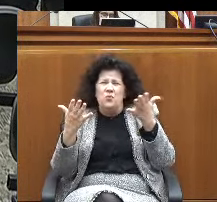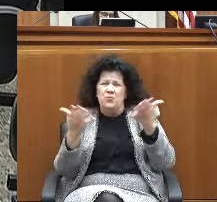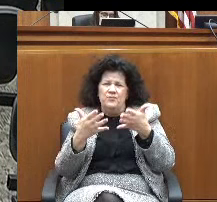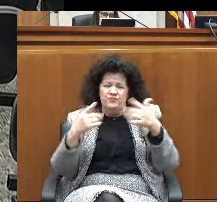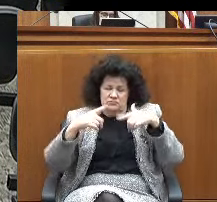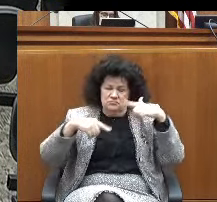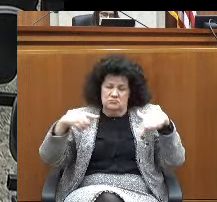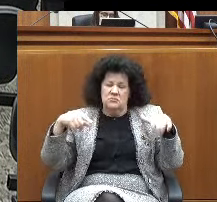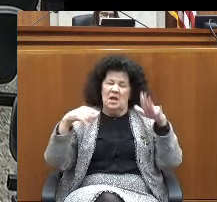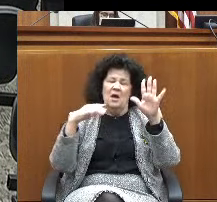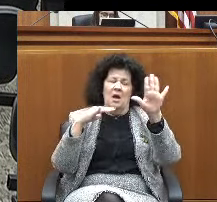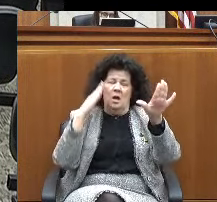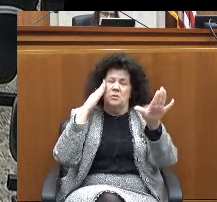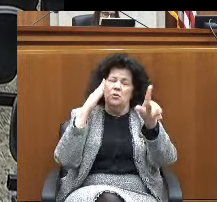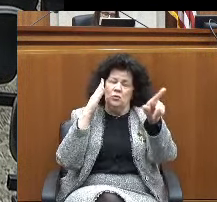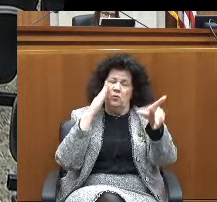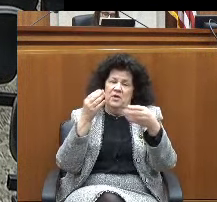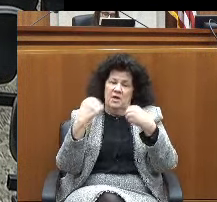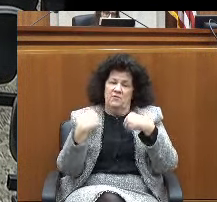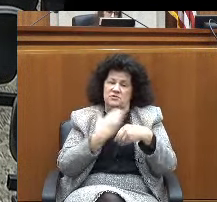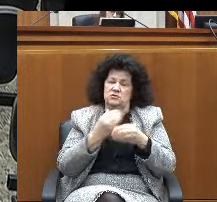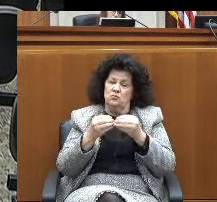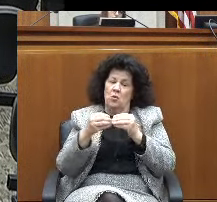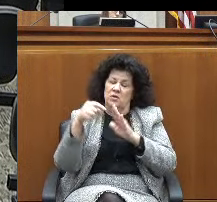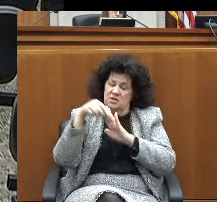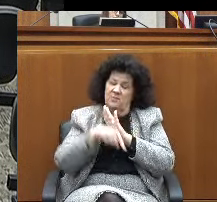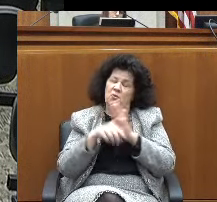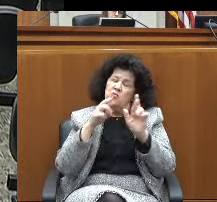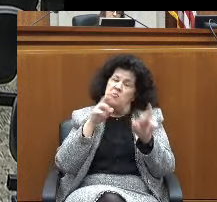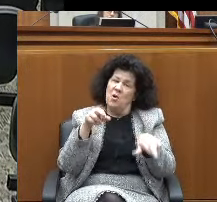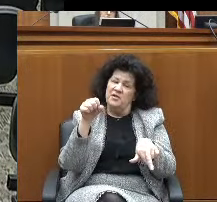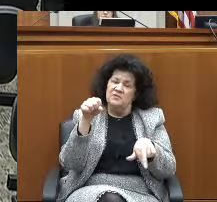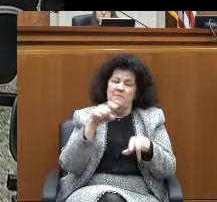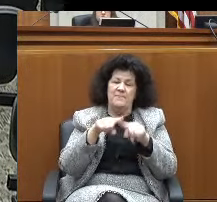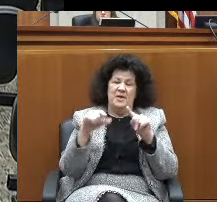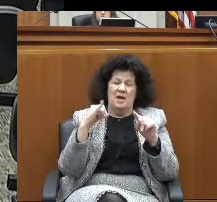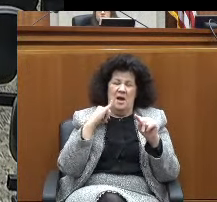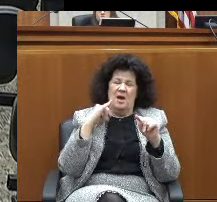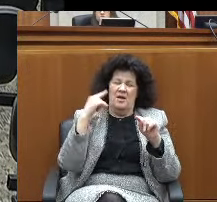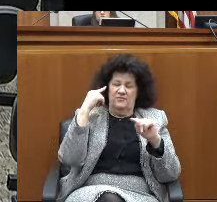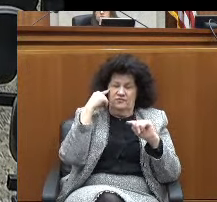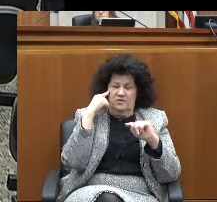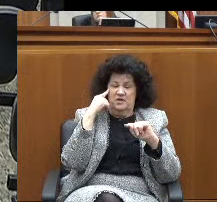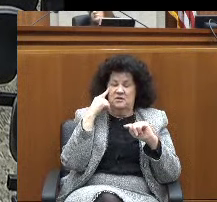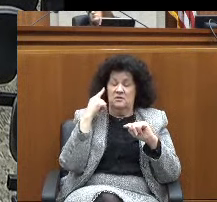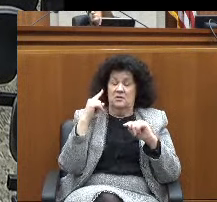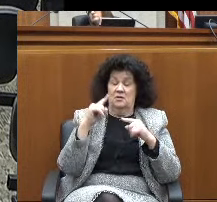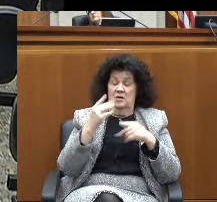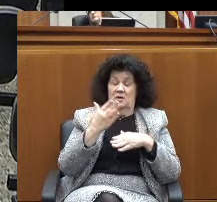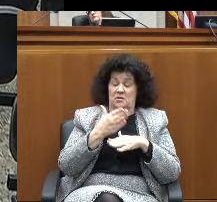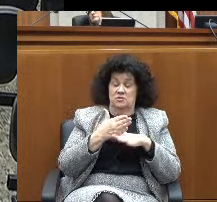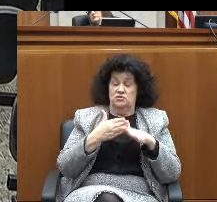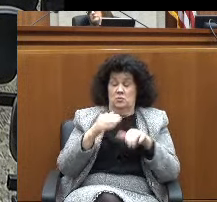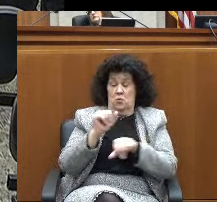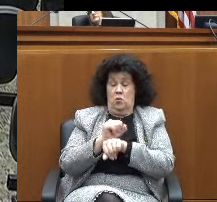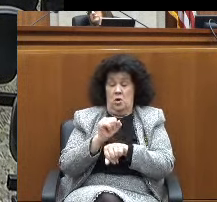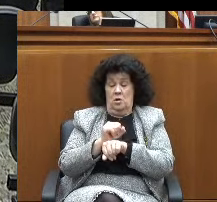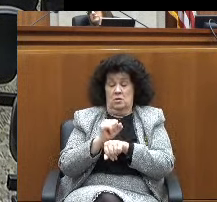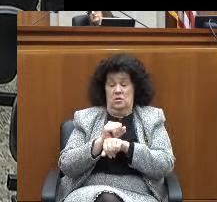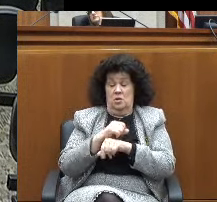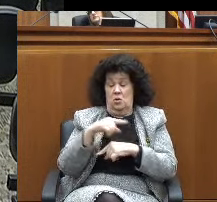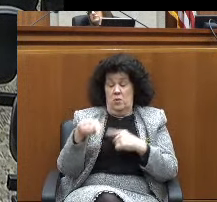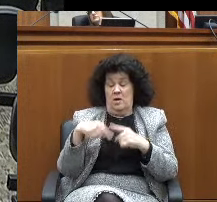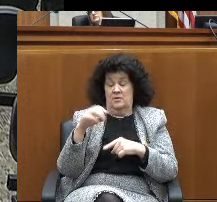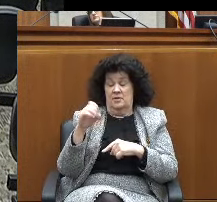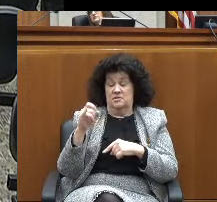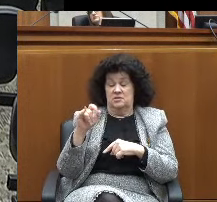you're about to give us a more in-depth report, but I do think, one, there's probably some work around this exit survey,